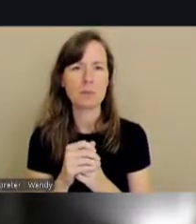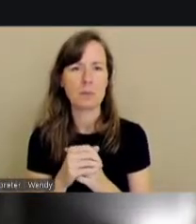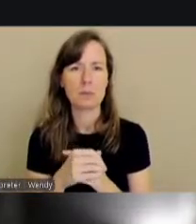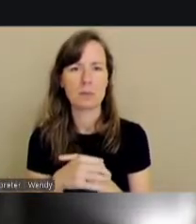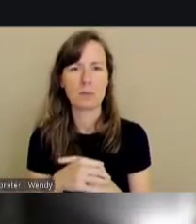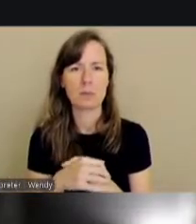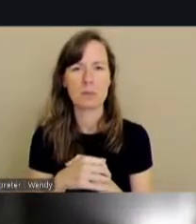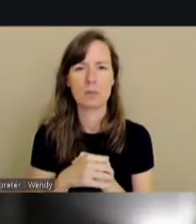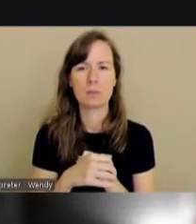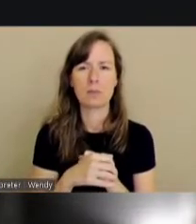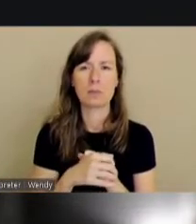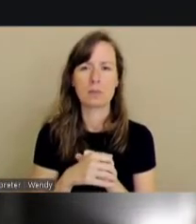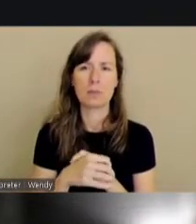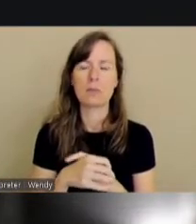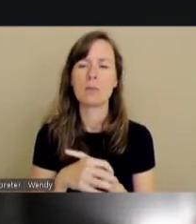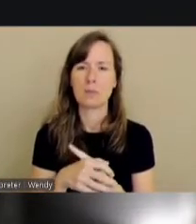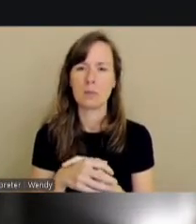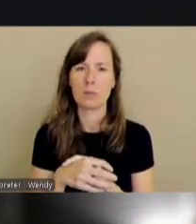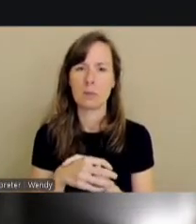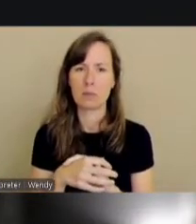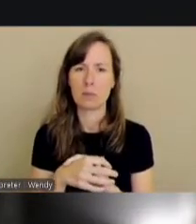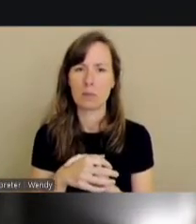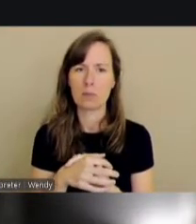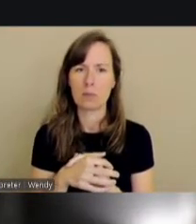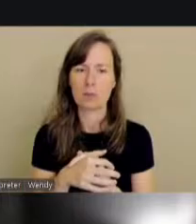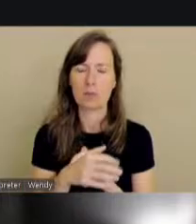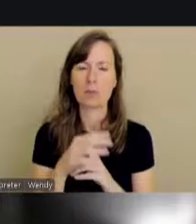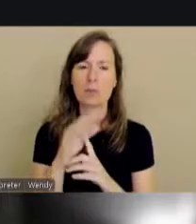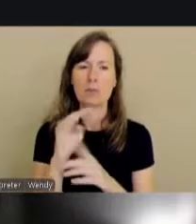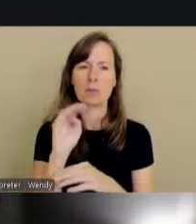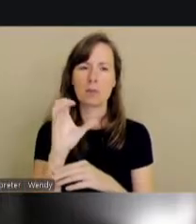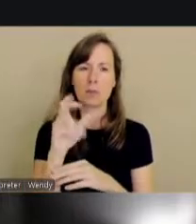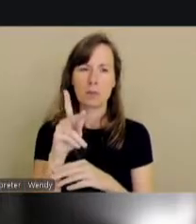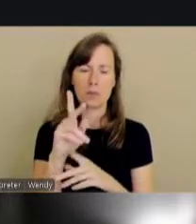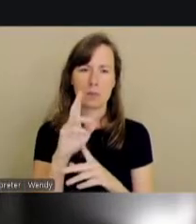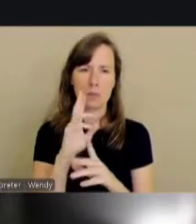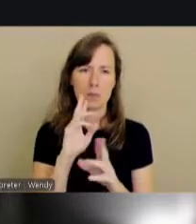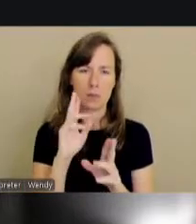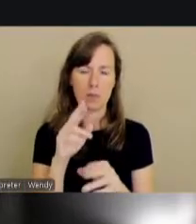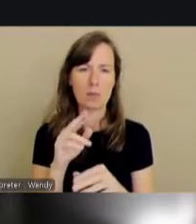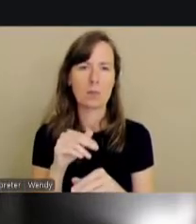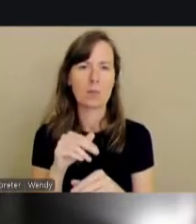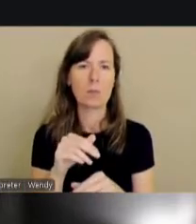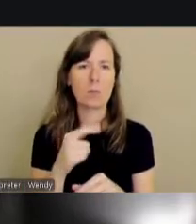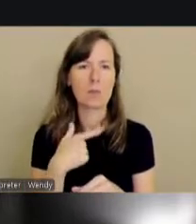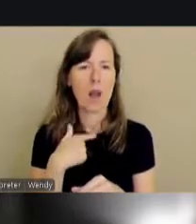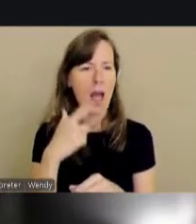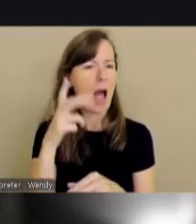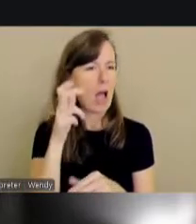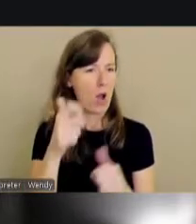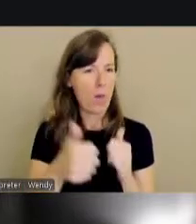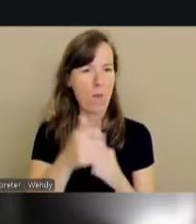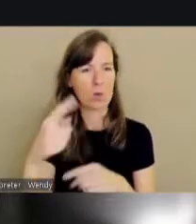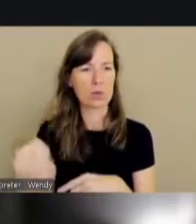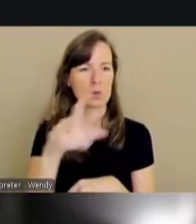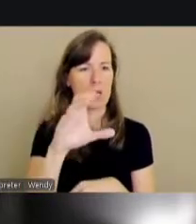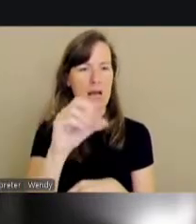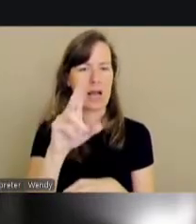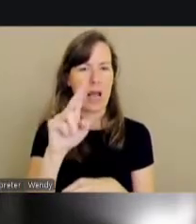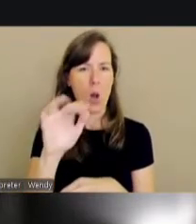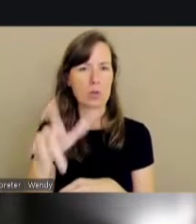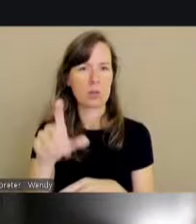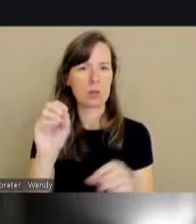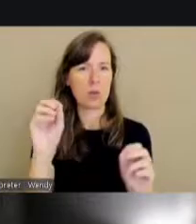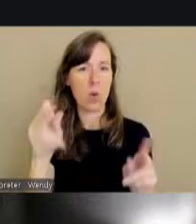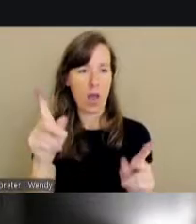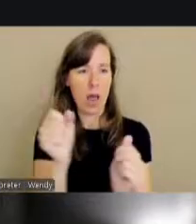So go ahead. I think I did hear most of the council is okay with